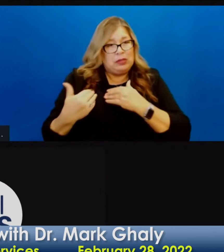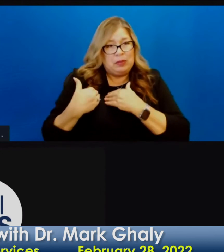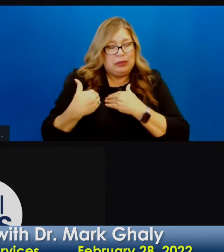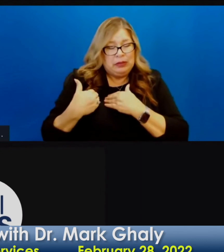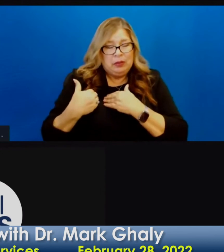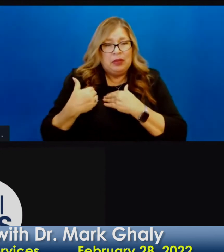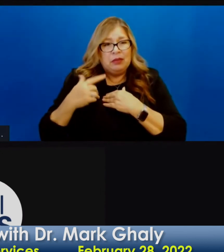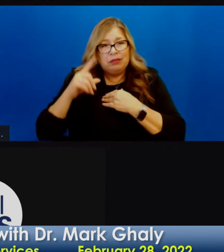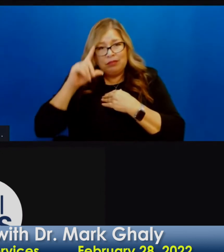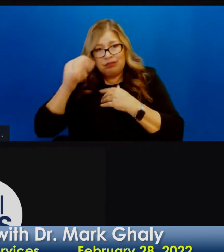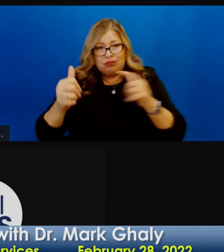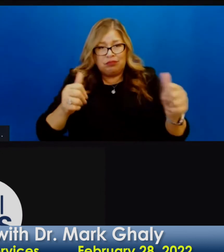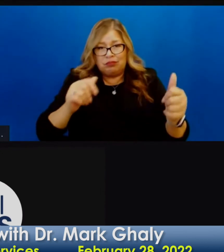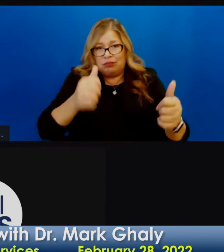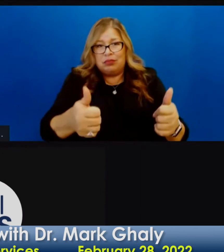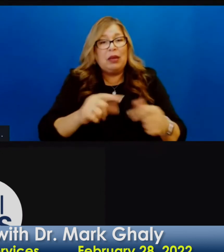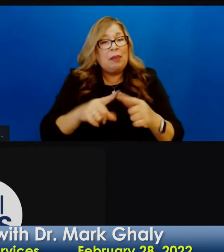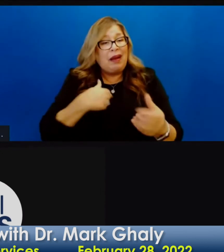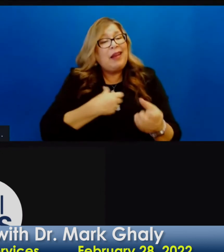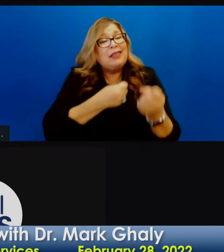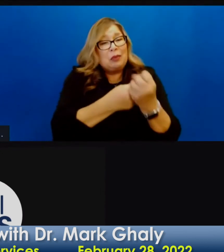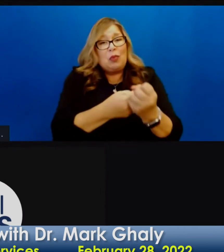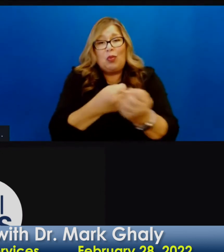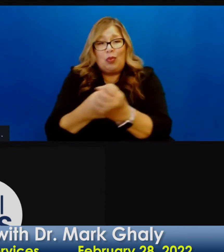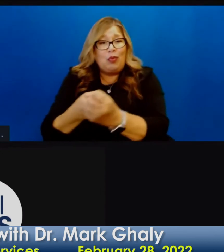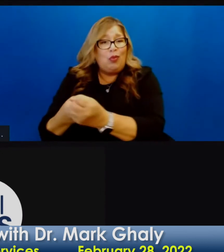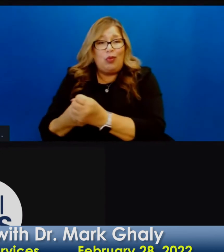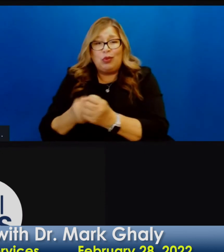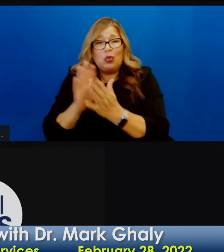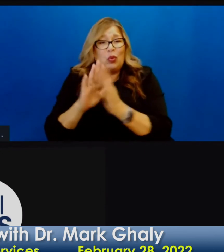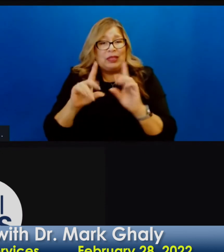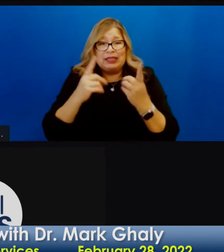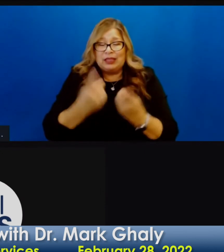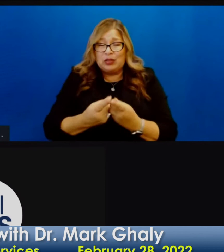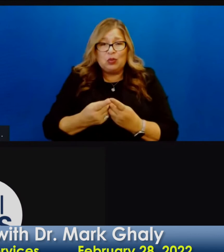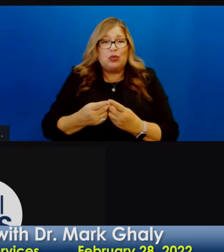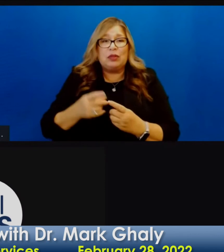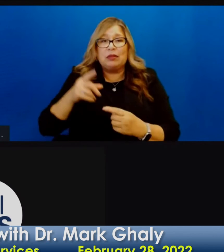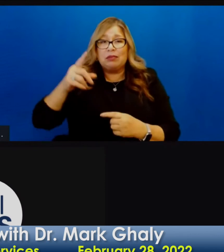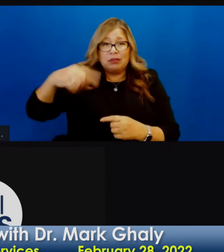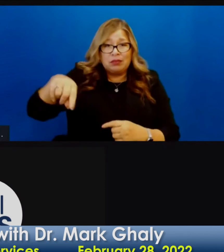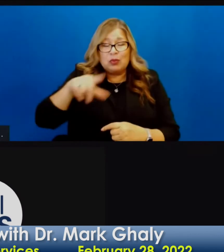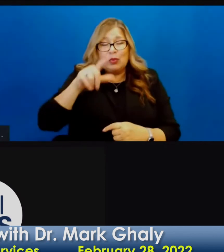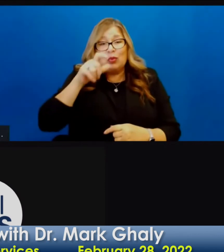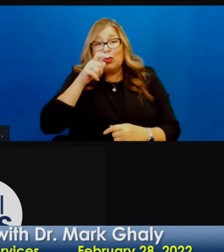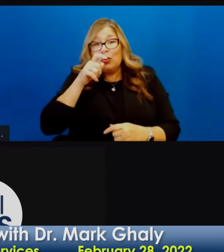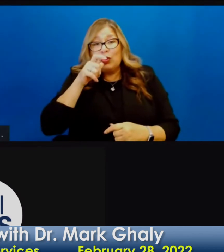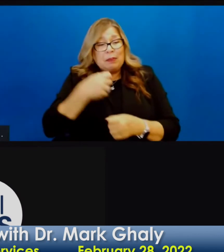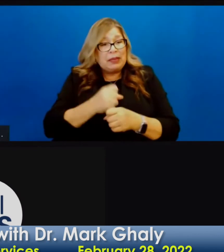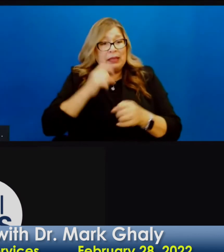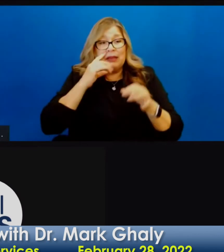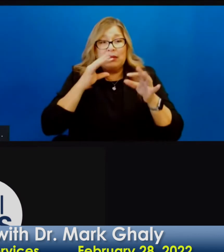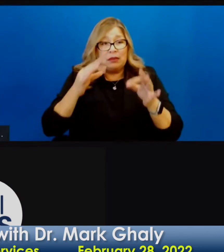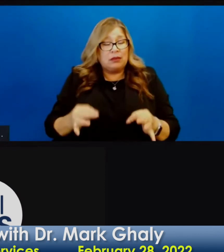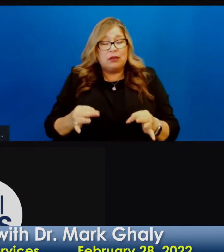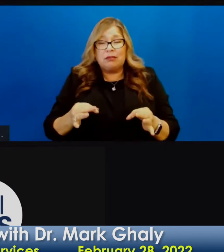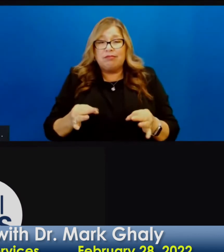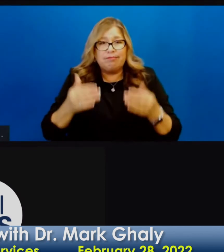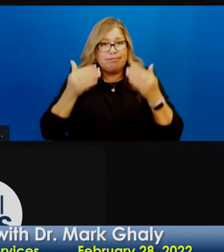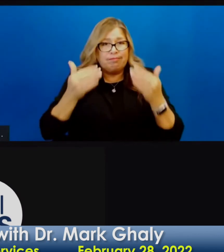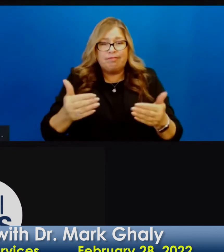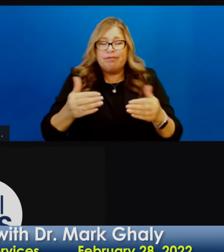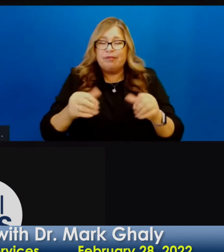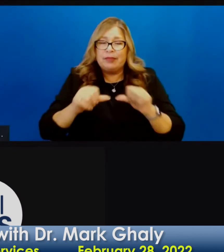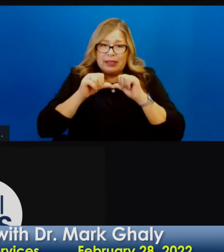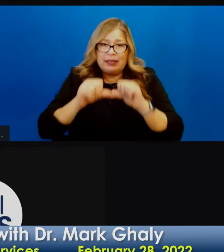but certainly supportive of those districts and those jurisdictions that make a decision to